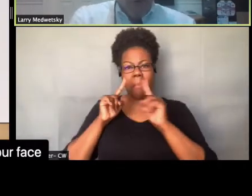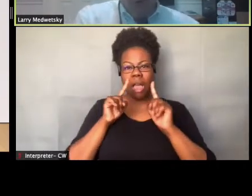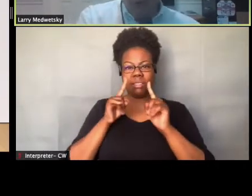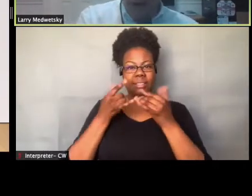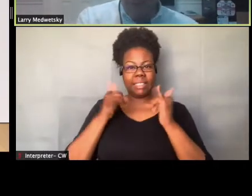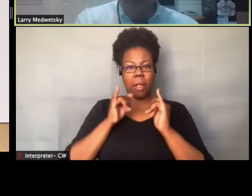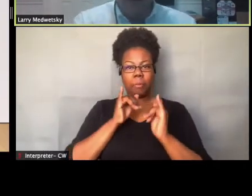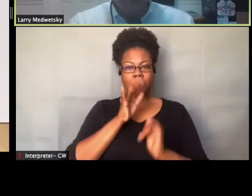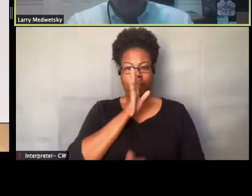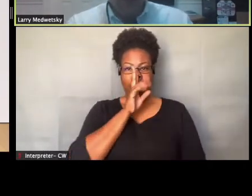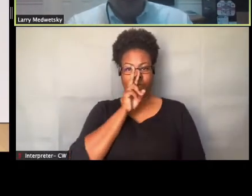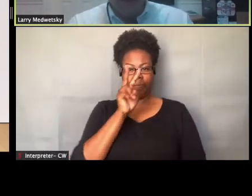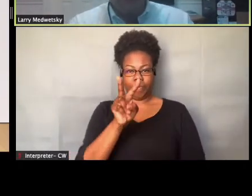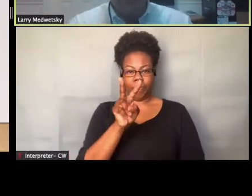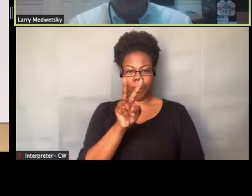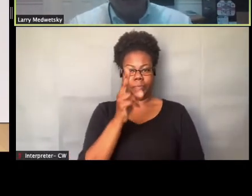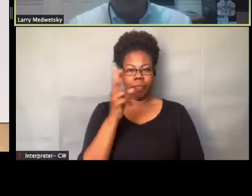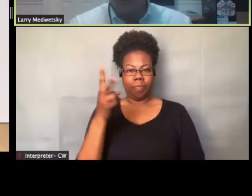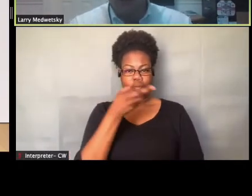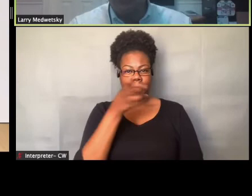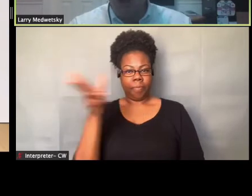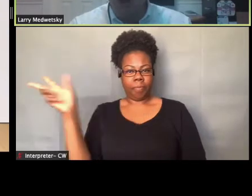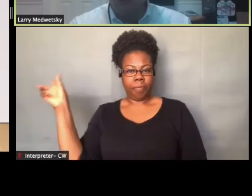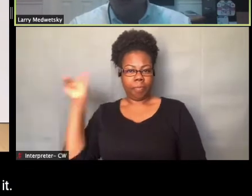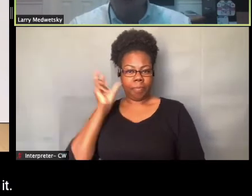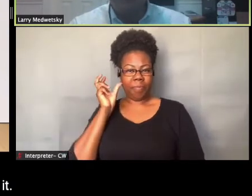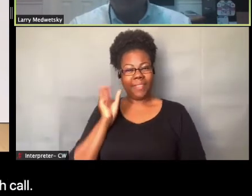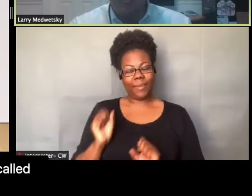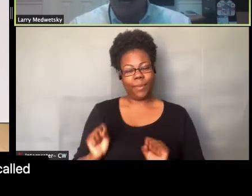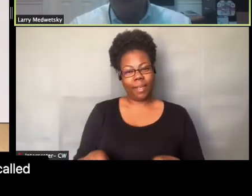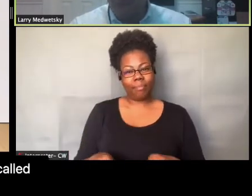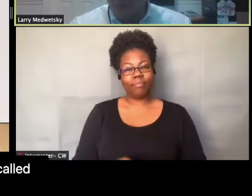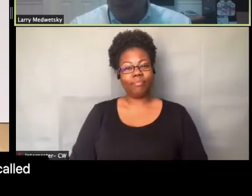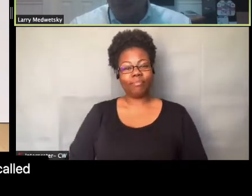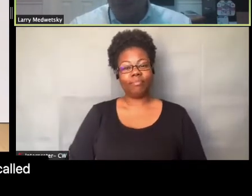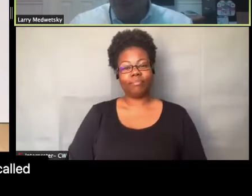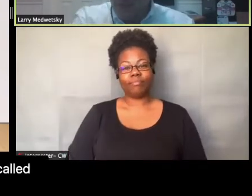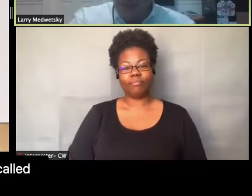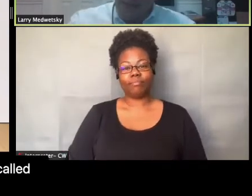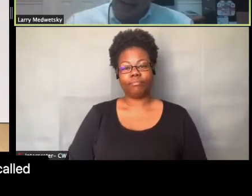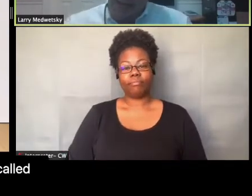Another program that hearing aid can do is called noise comfort.